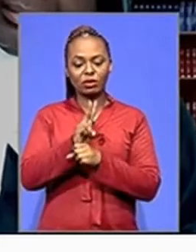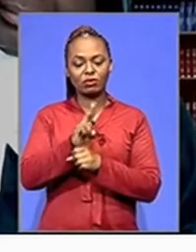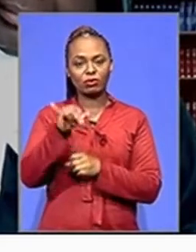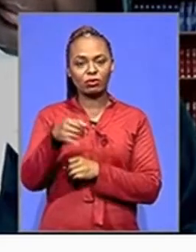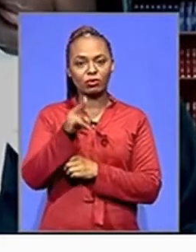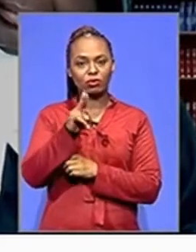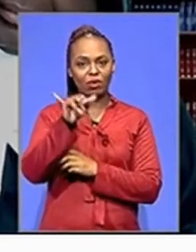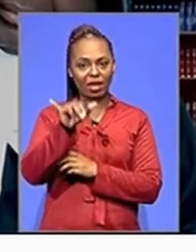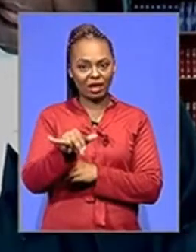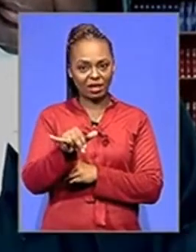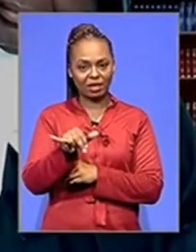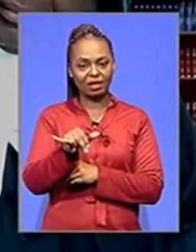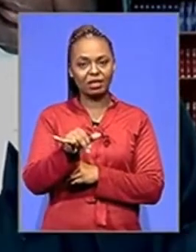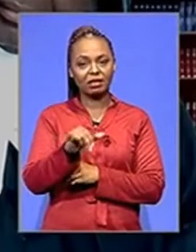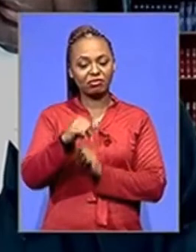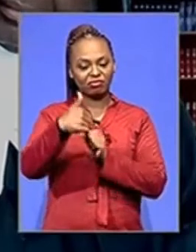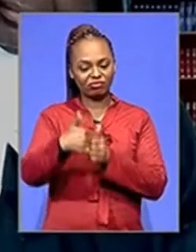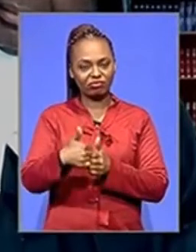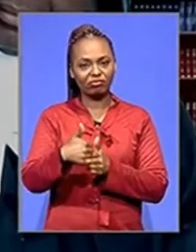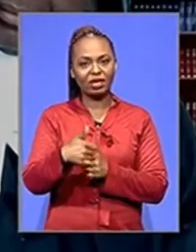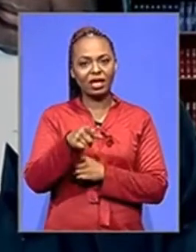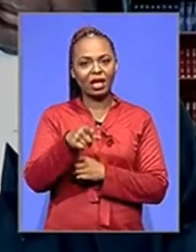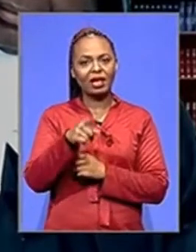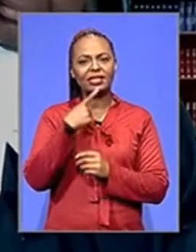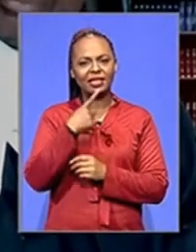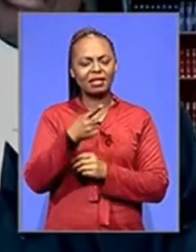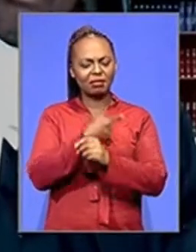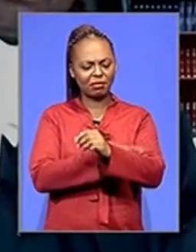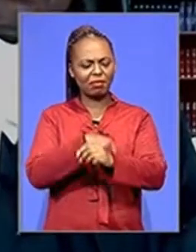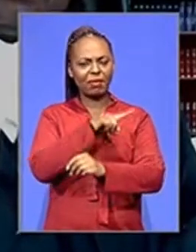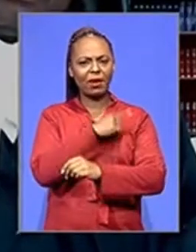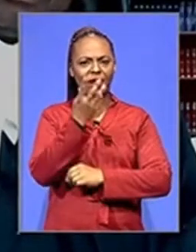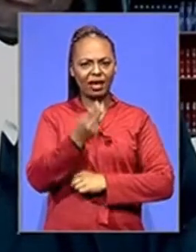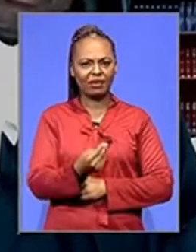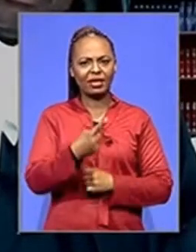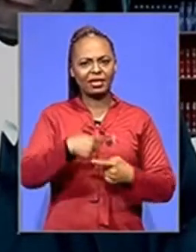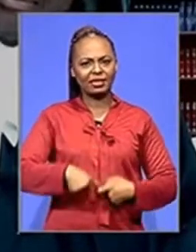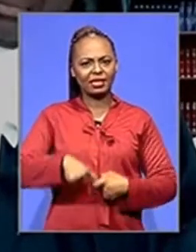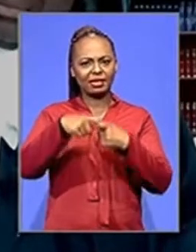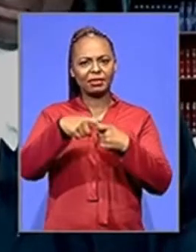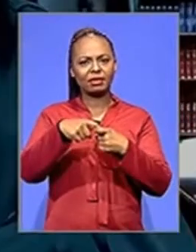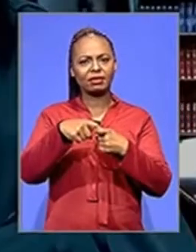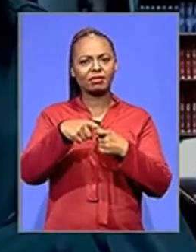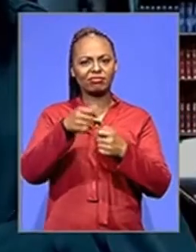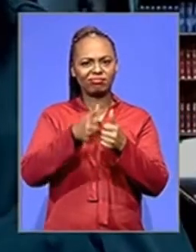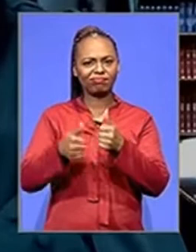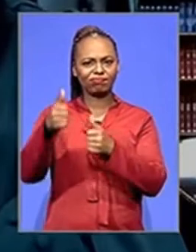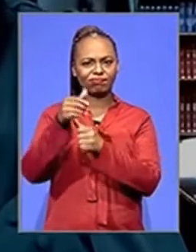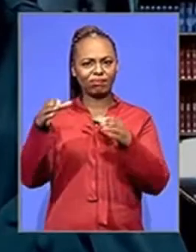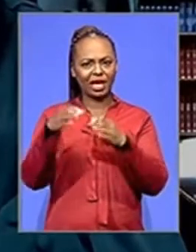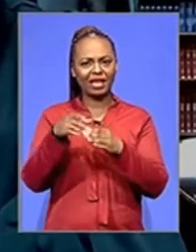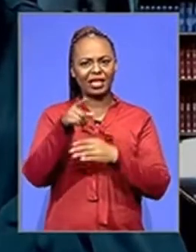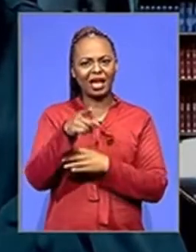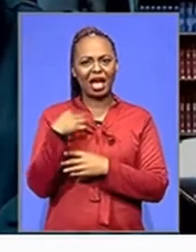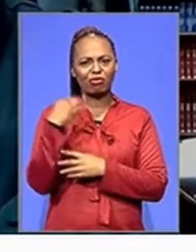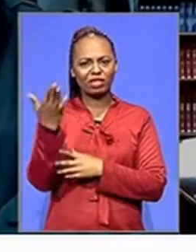it knew that it had the power mero motu to suspend the execution. My lord, there's a second point, very